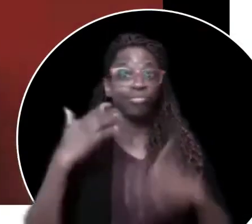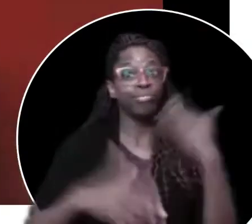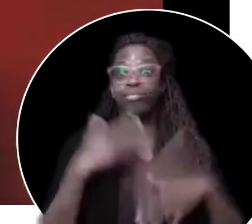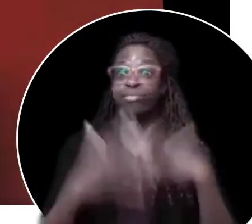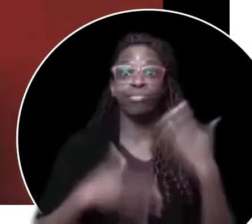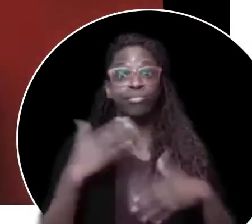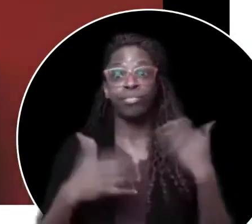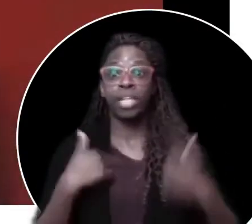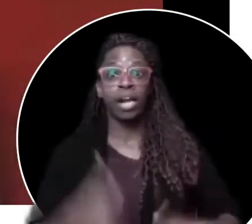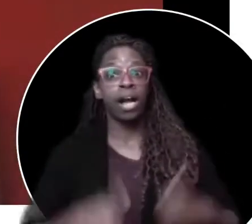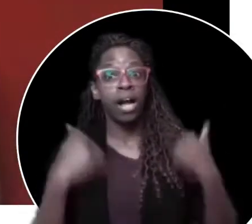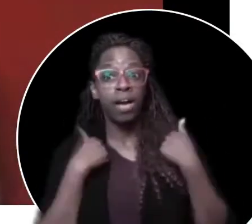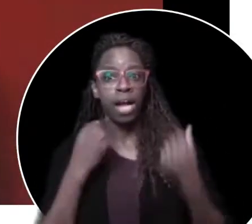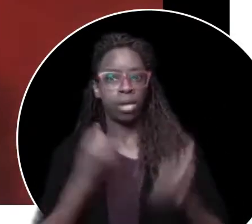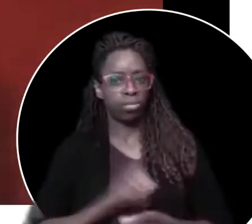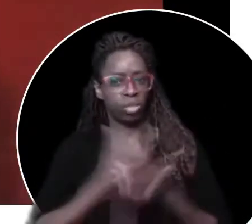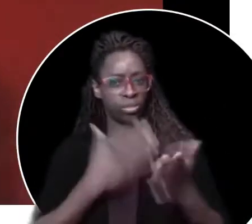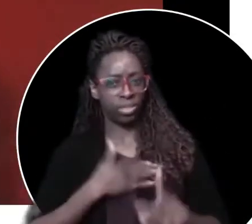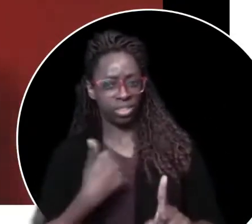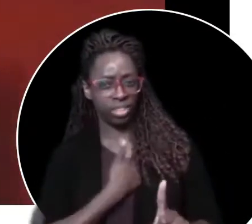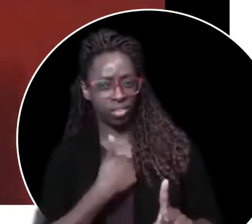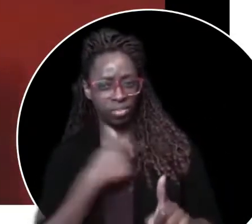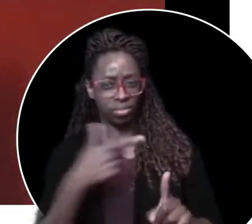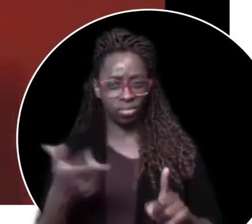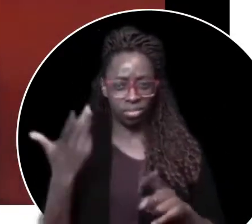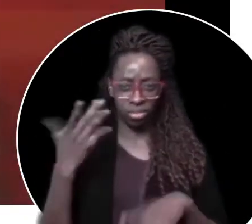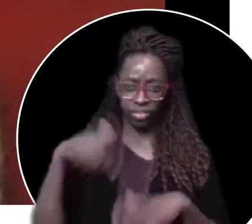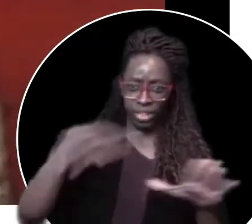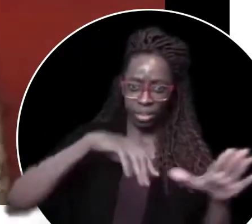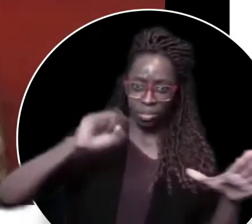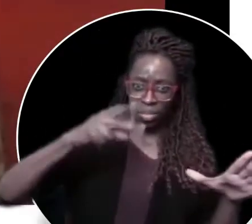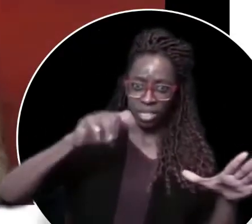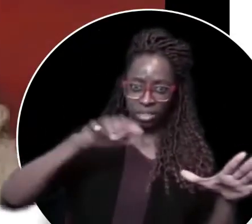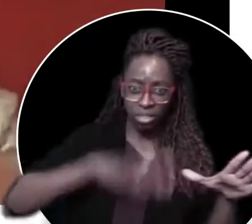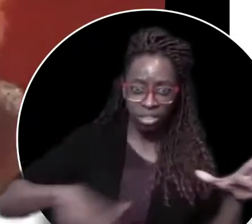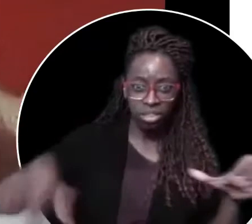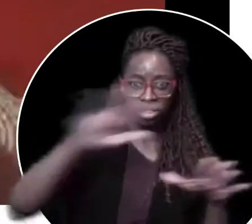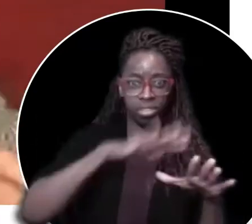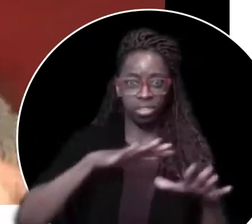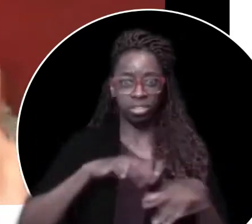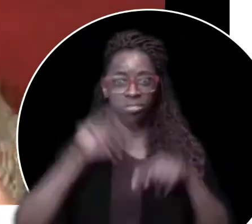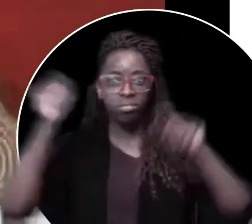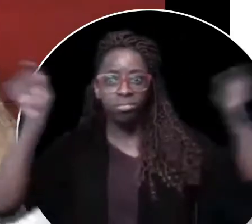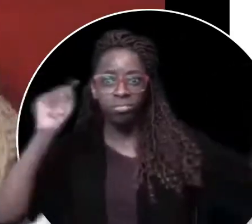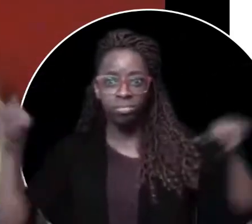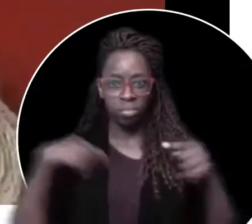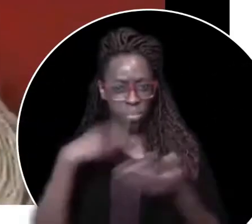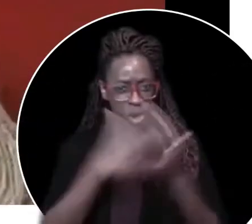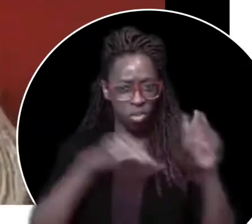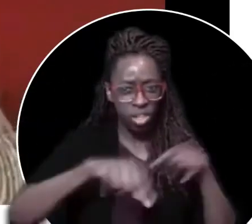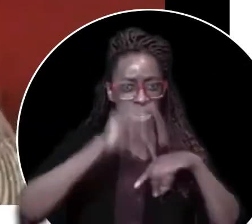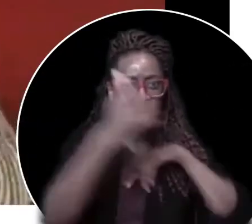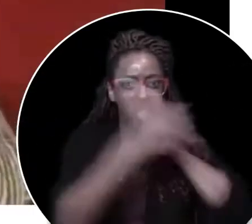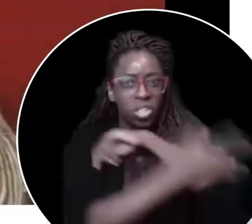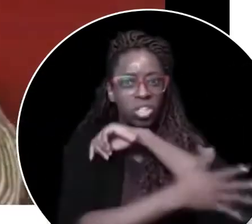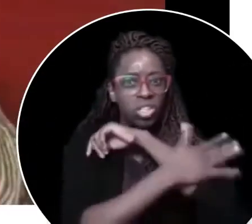of this other community and I'm gonna feel and express myself separated. But I'm a